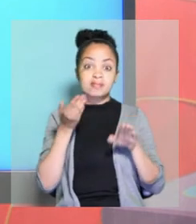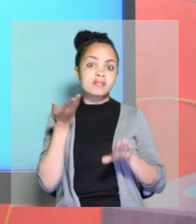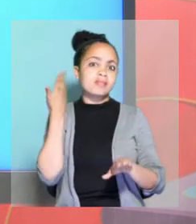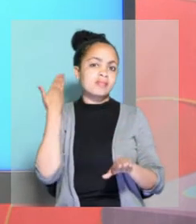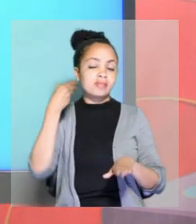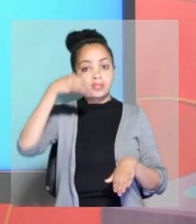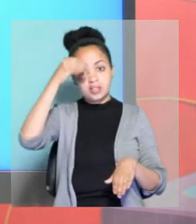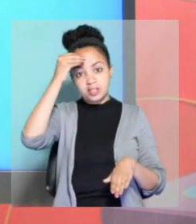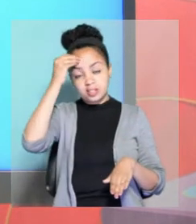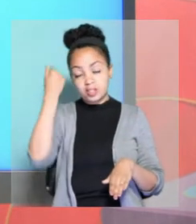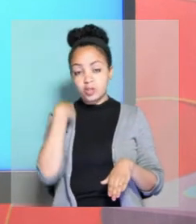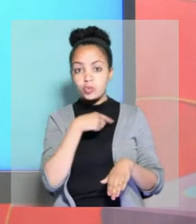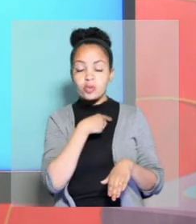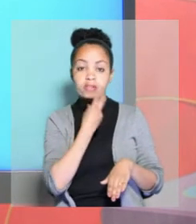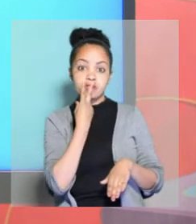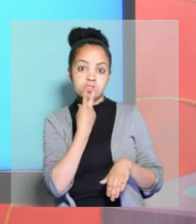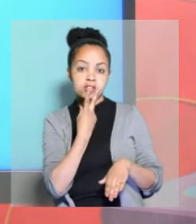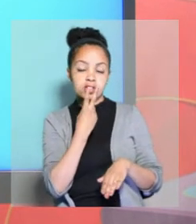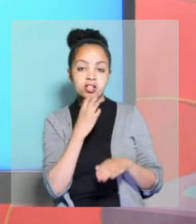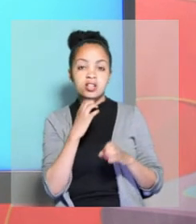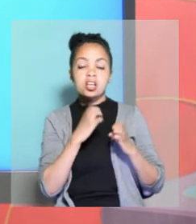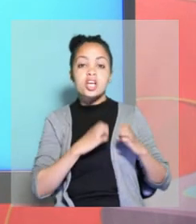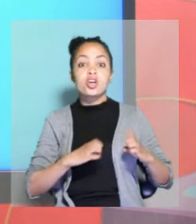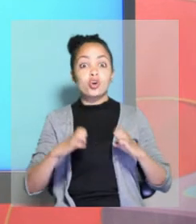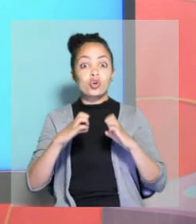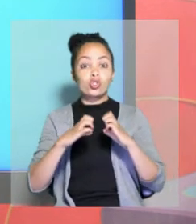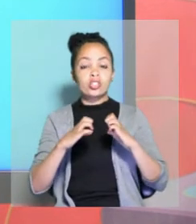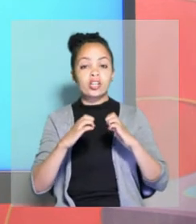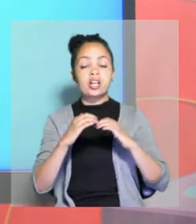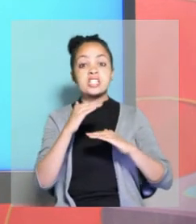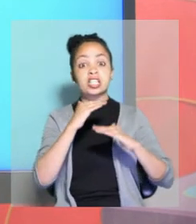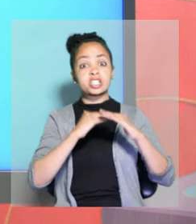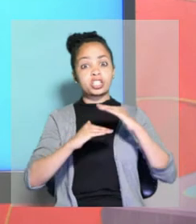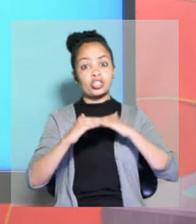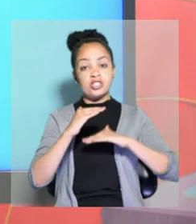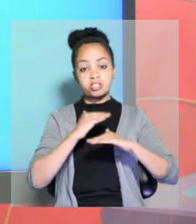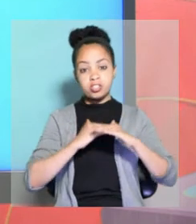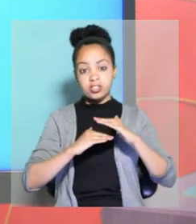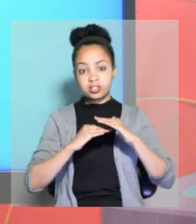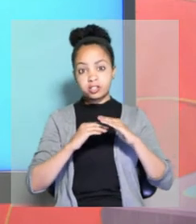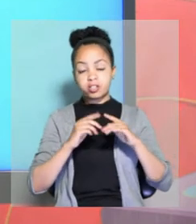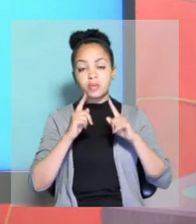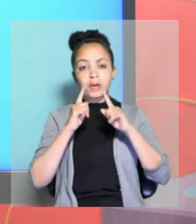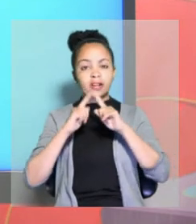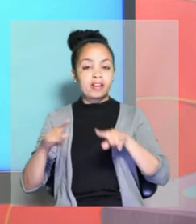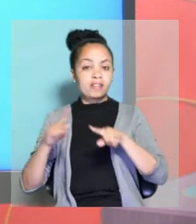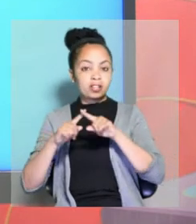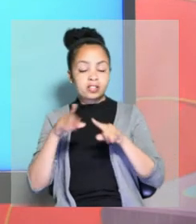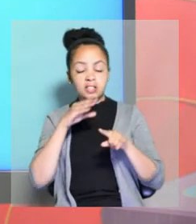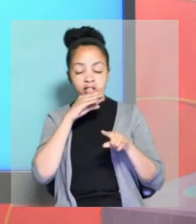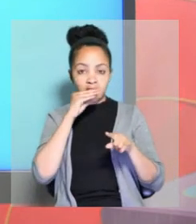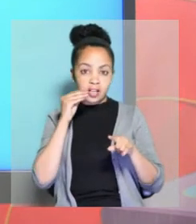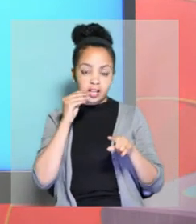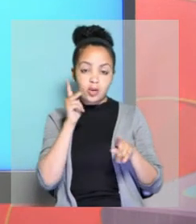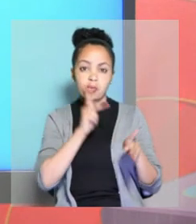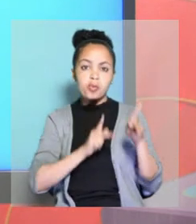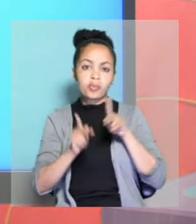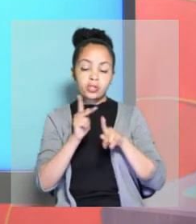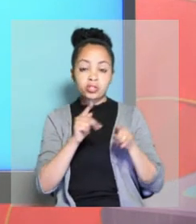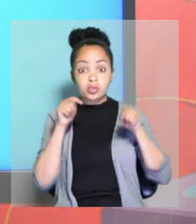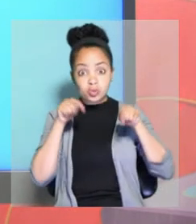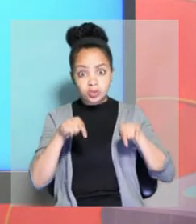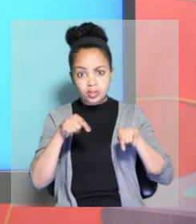last lesson, we have seen ecological succession, biodiversity in the population. In our today's